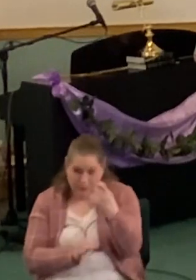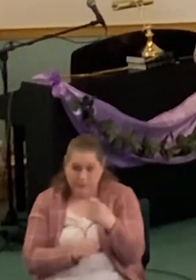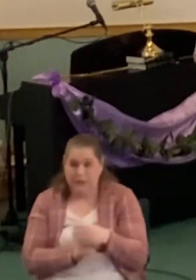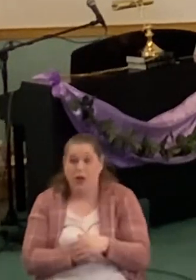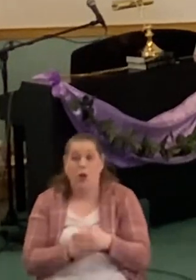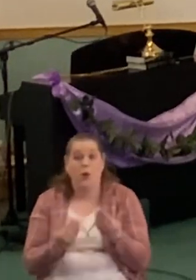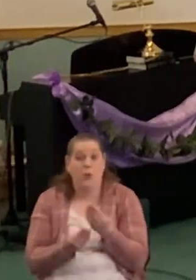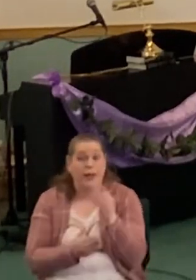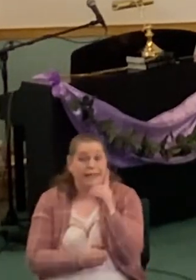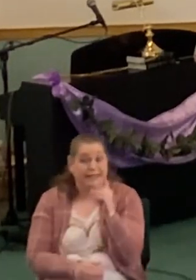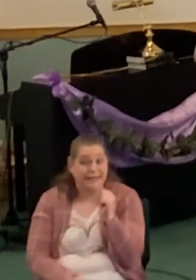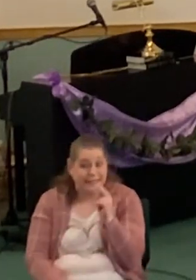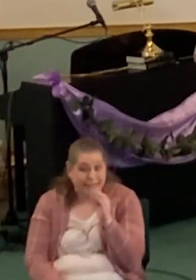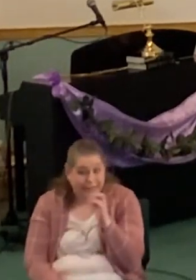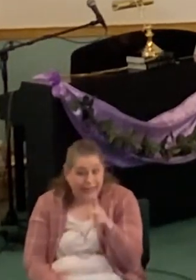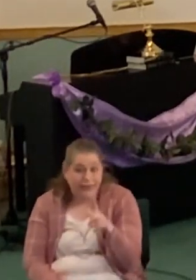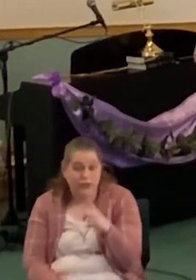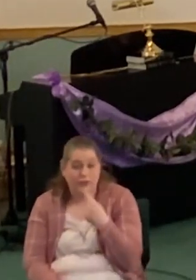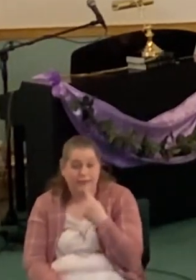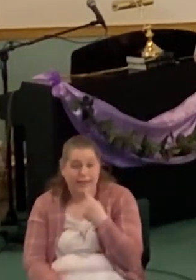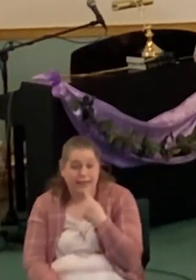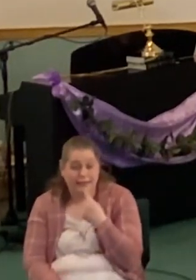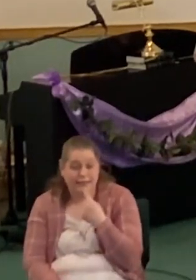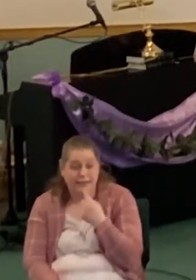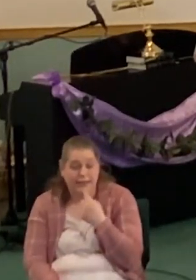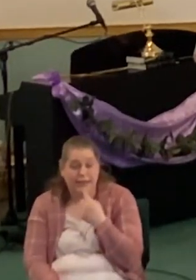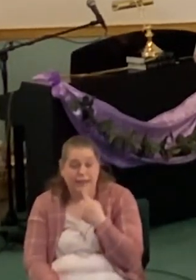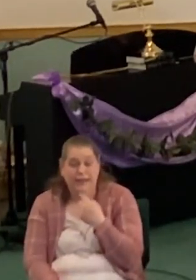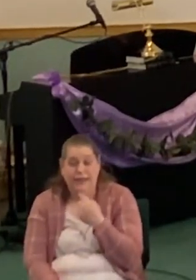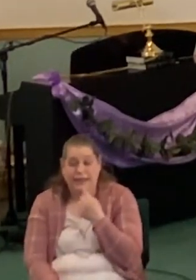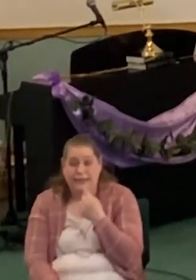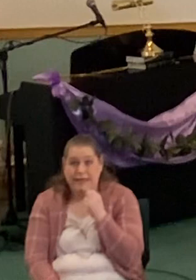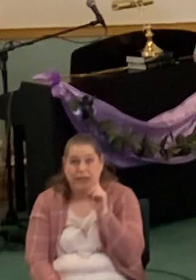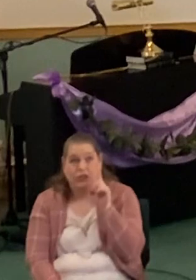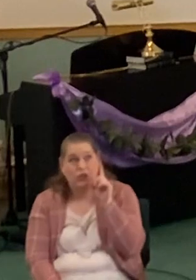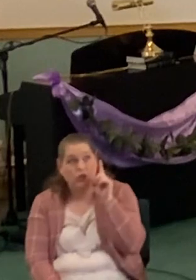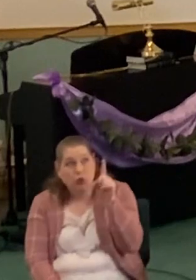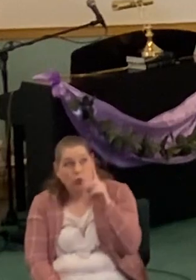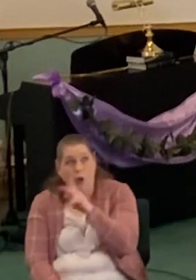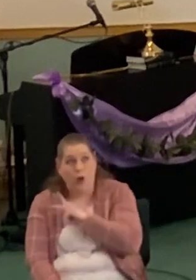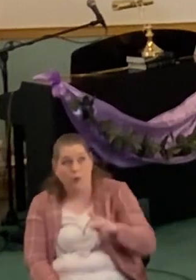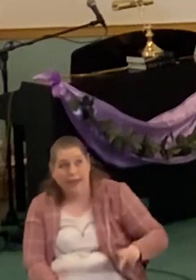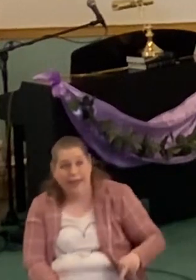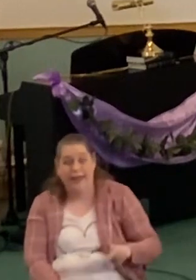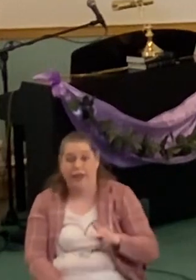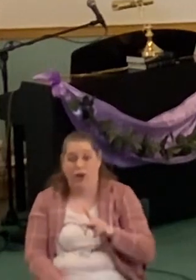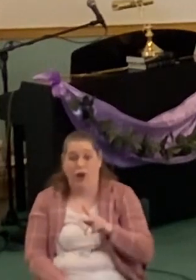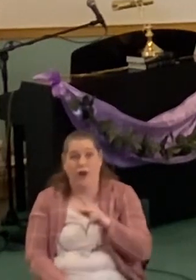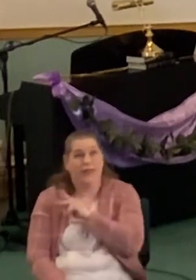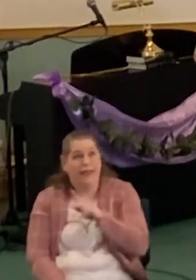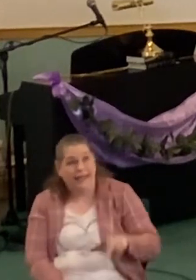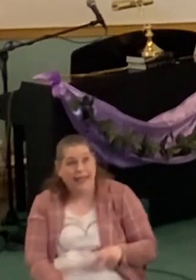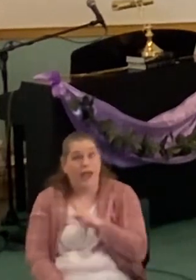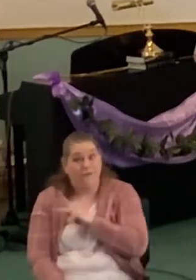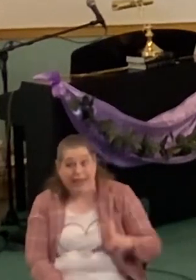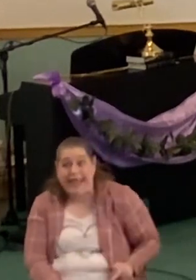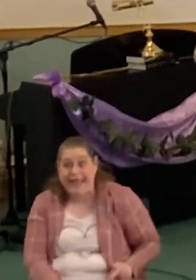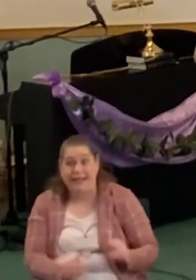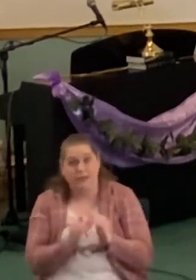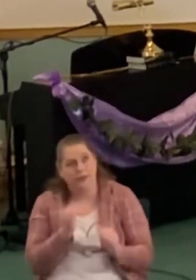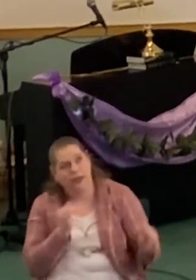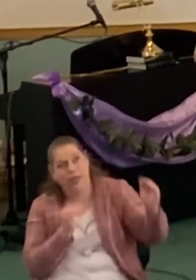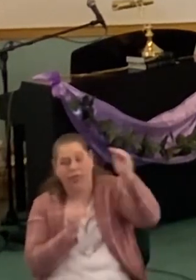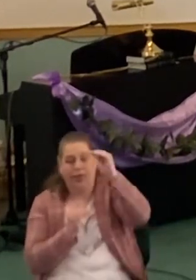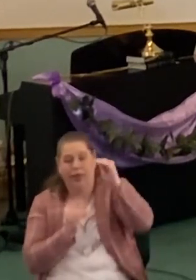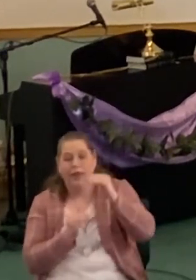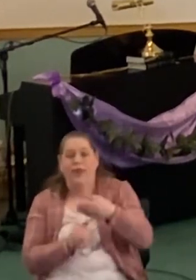Daniel says to King Nebuchadnezzar of Babylon. He says, "You, O king, are the king of kings, to whom the God of heaven has